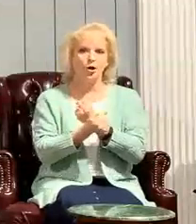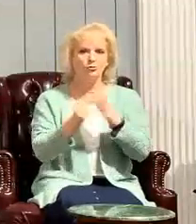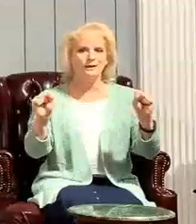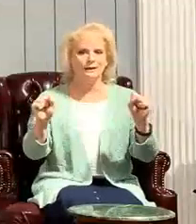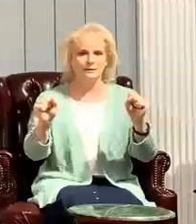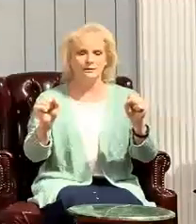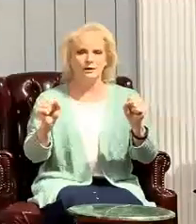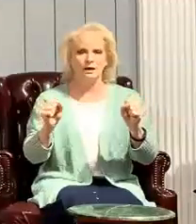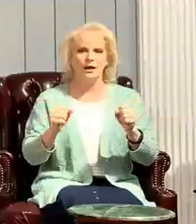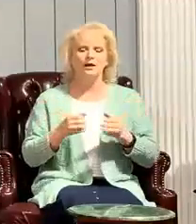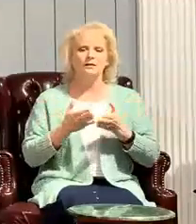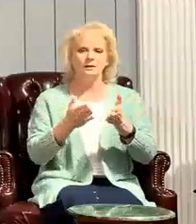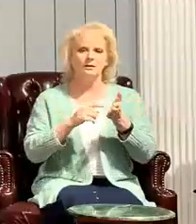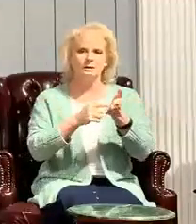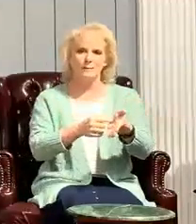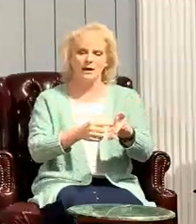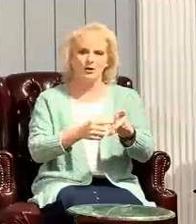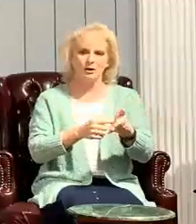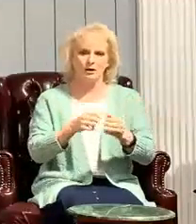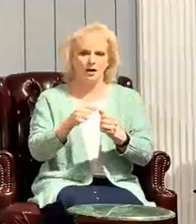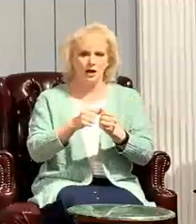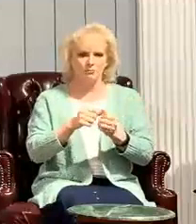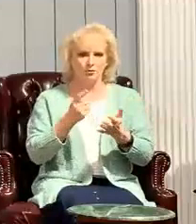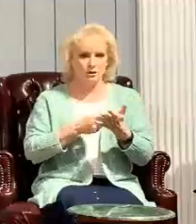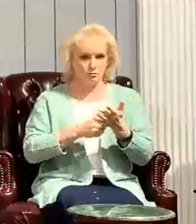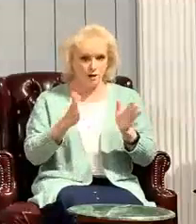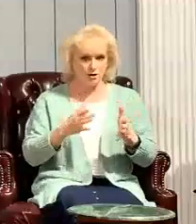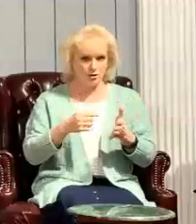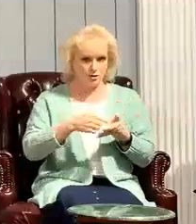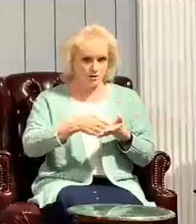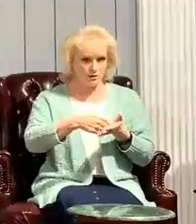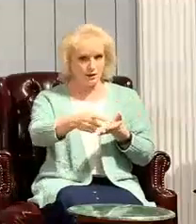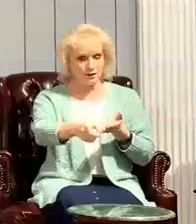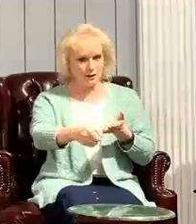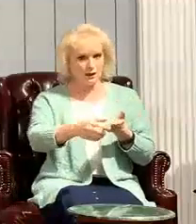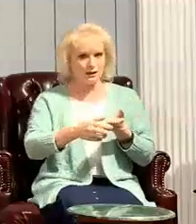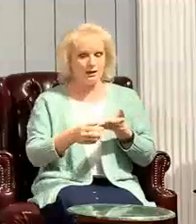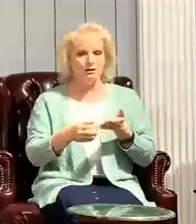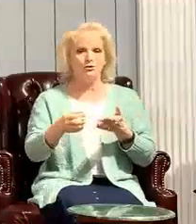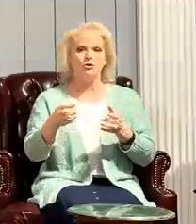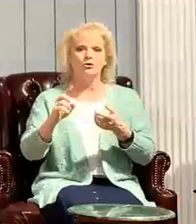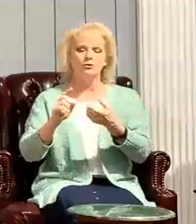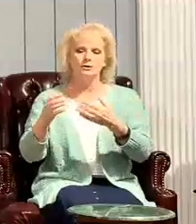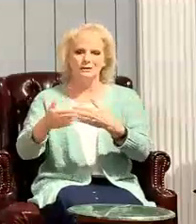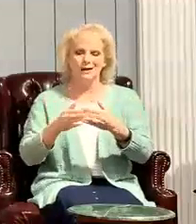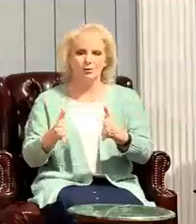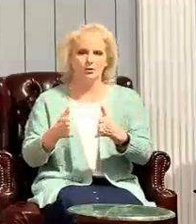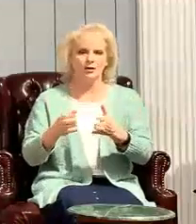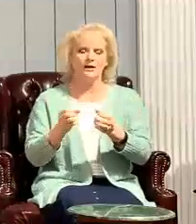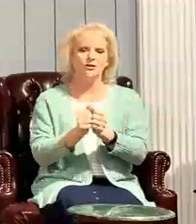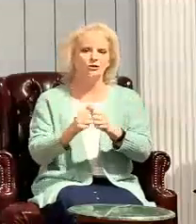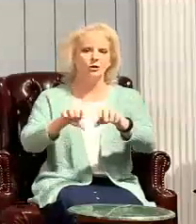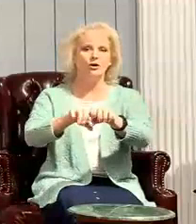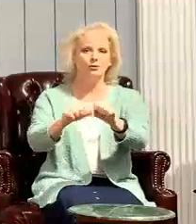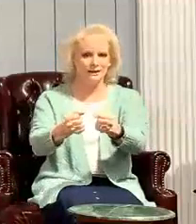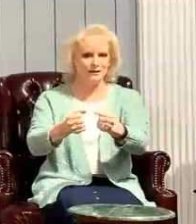is the manner of the release. Every creditor that lendeth aught unto his neighbor shall release it. He shall not